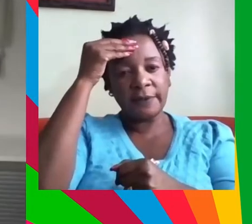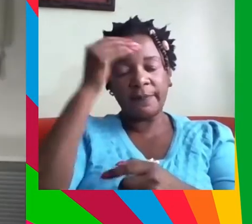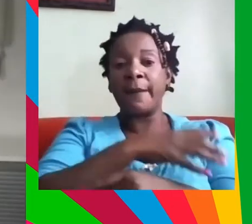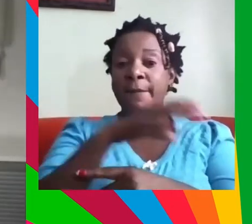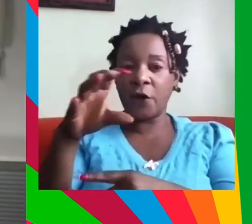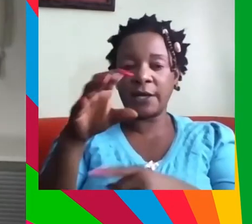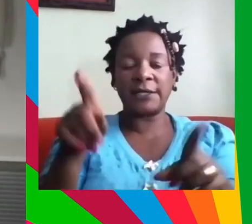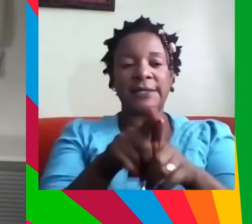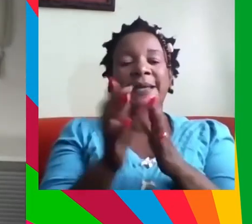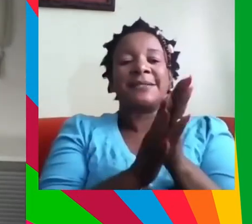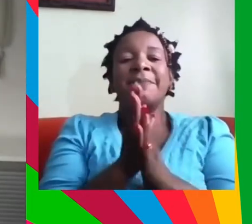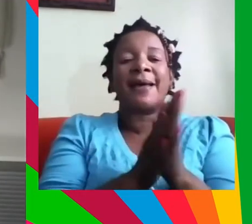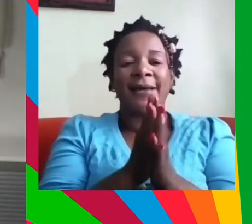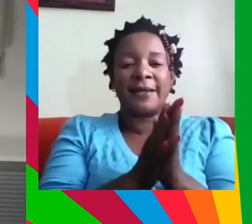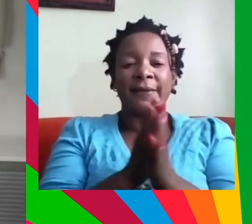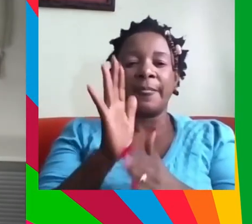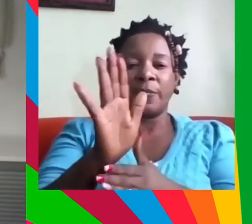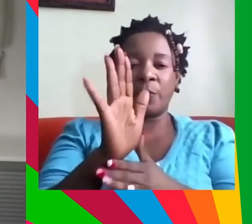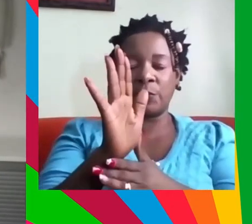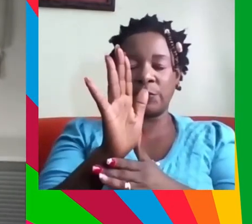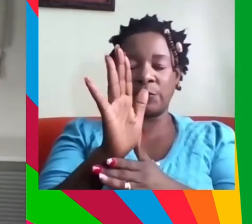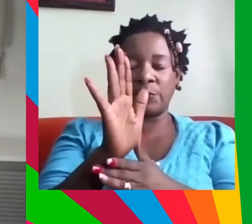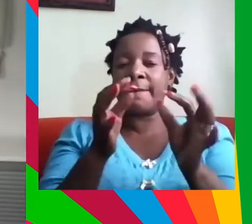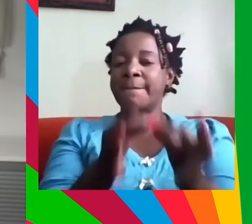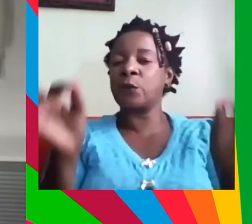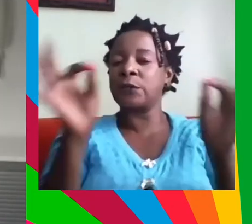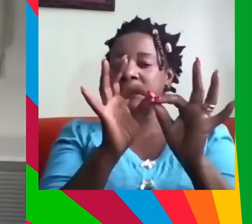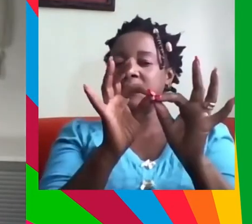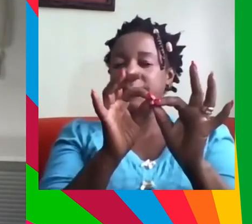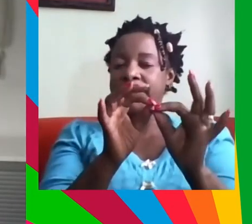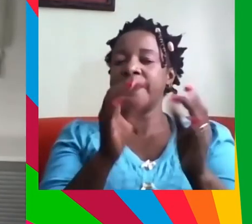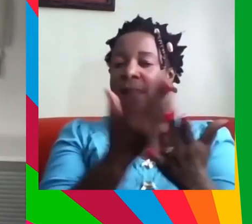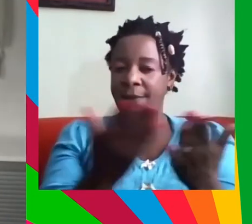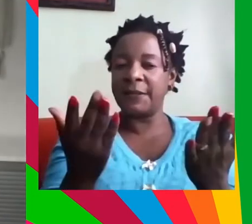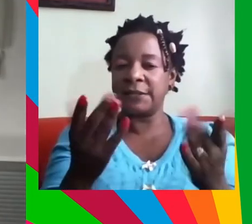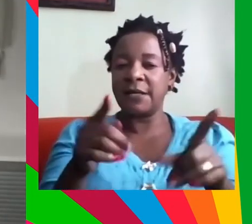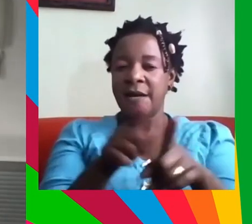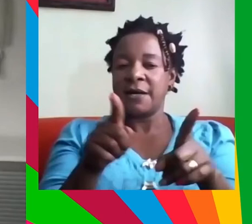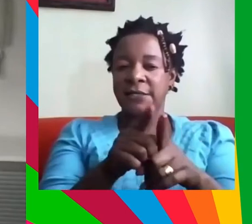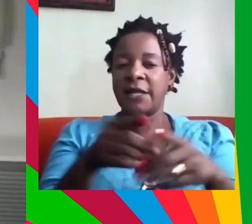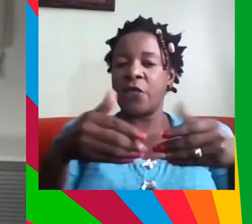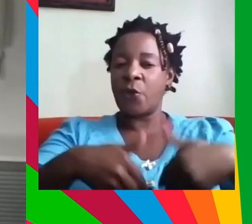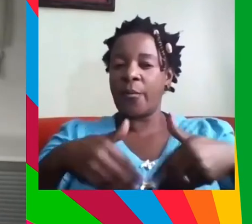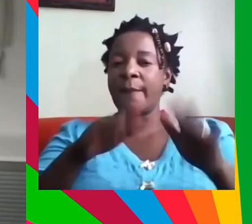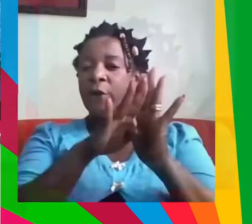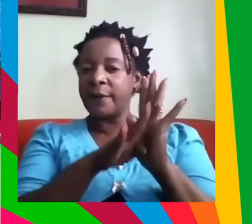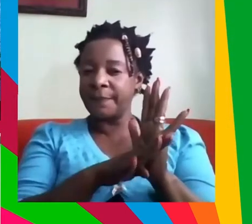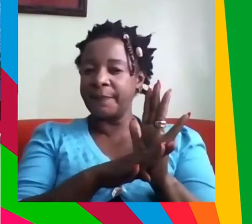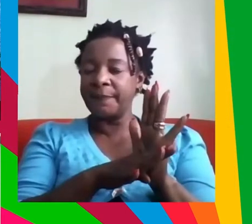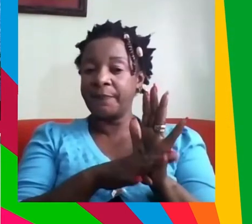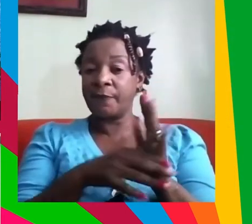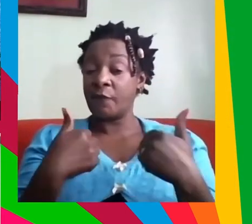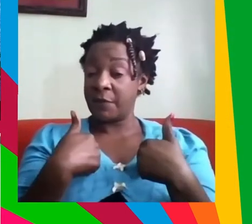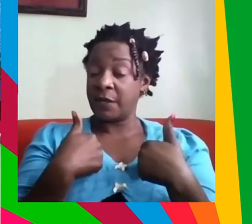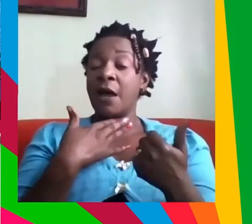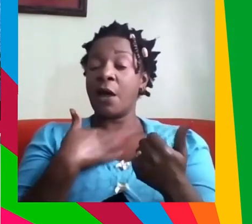and inspiring, those are the three key elements of the Young People Program. Most importantly for me, I want these young people